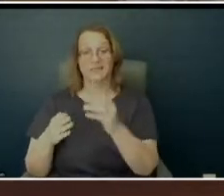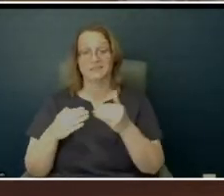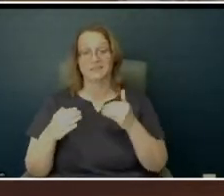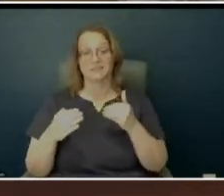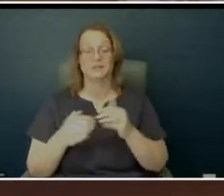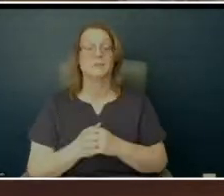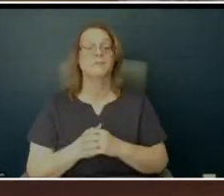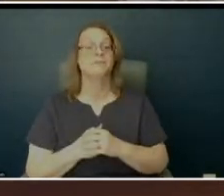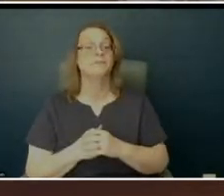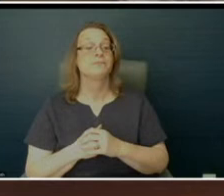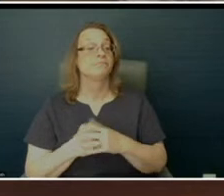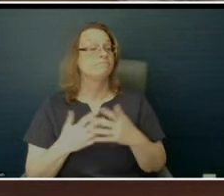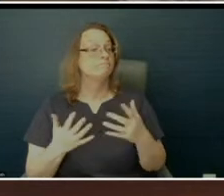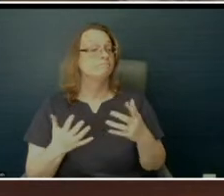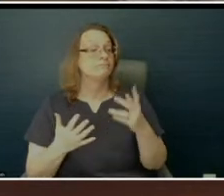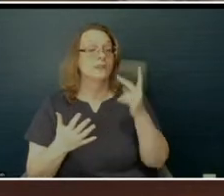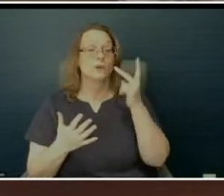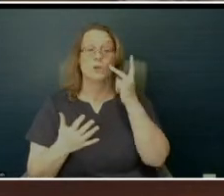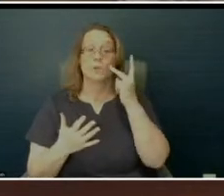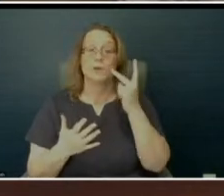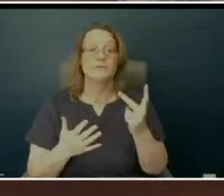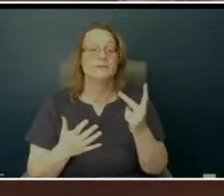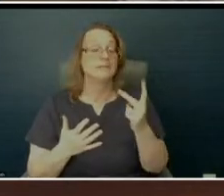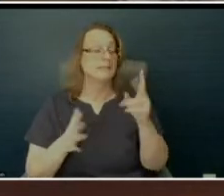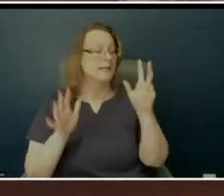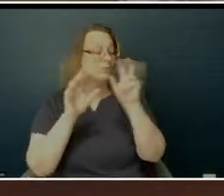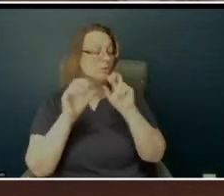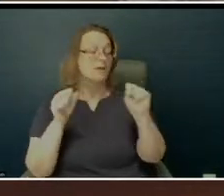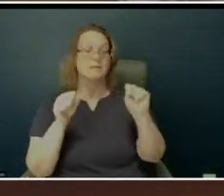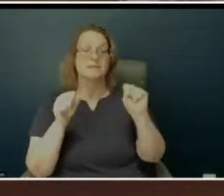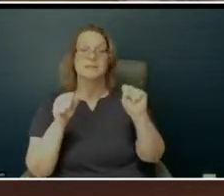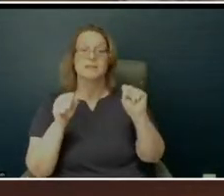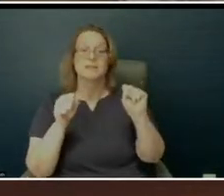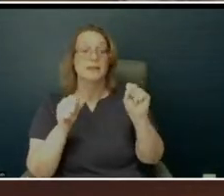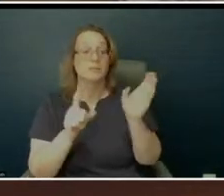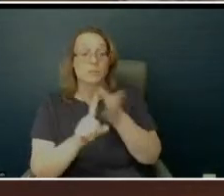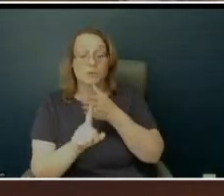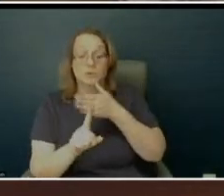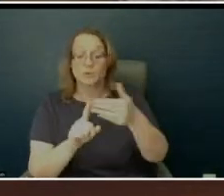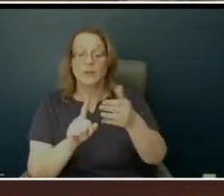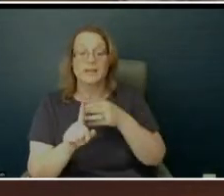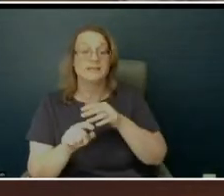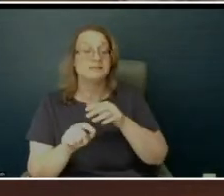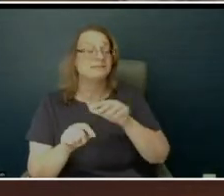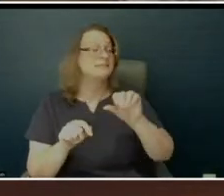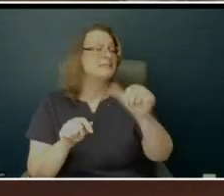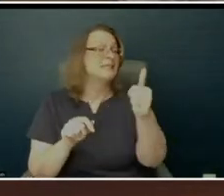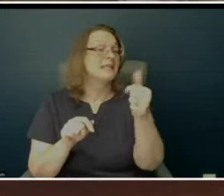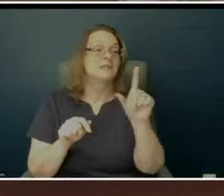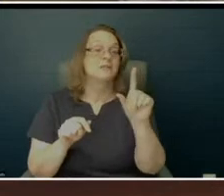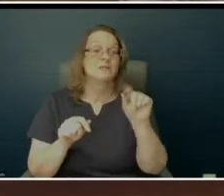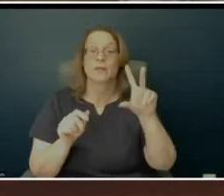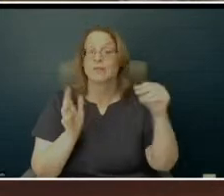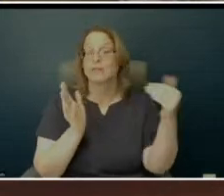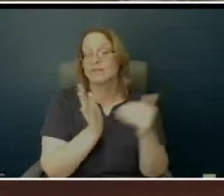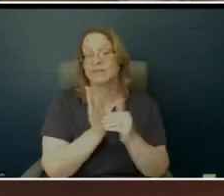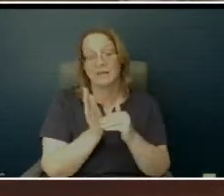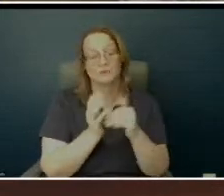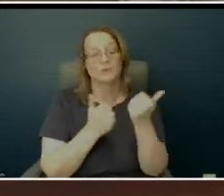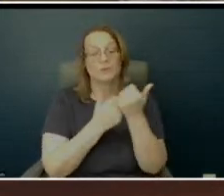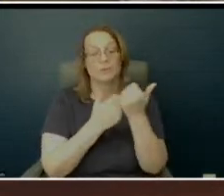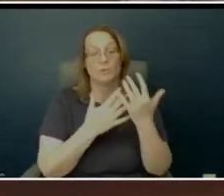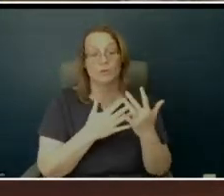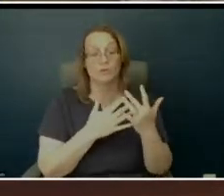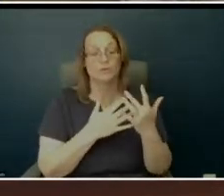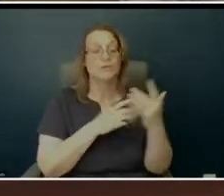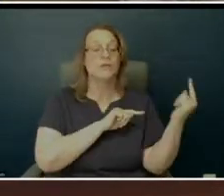persuaded tens of thousands of his supporters to travel to Washington, D.C. for January 6th. And we will see in